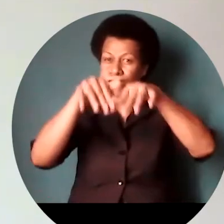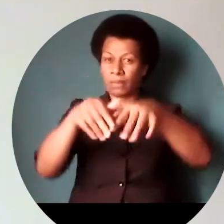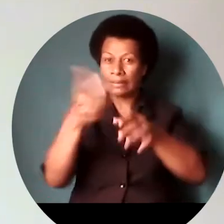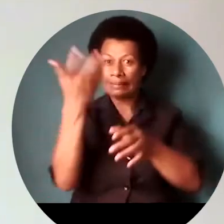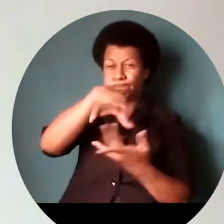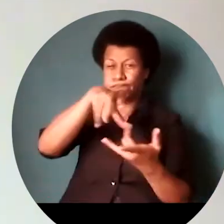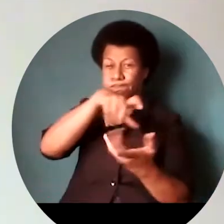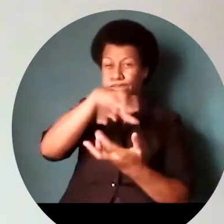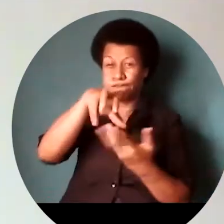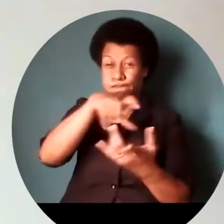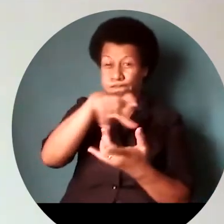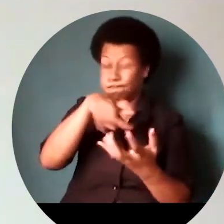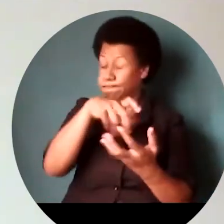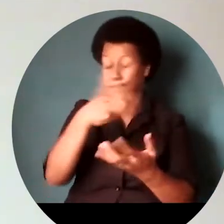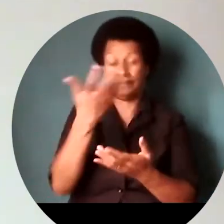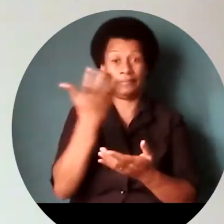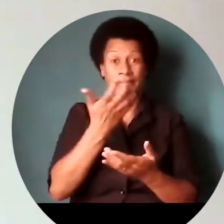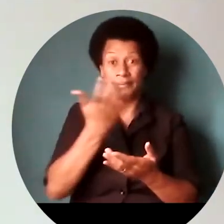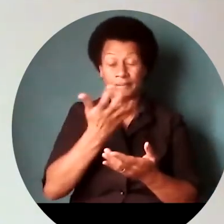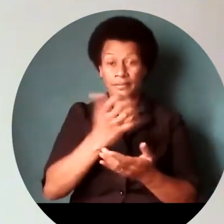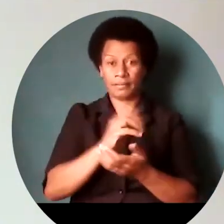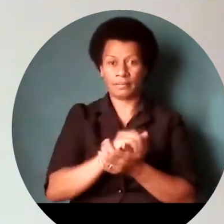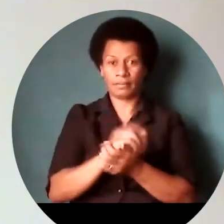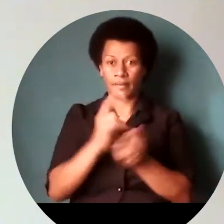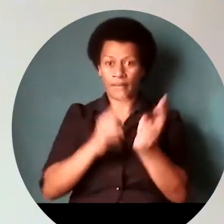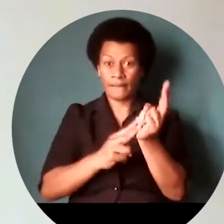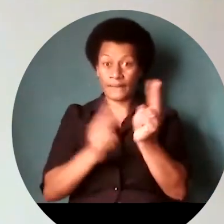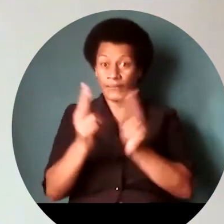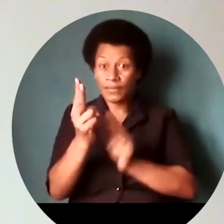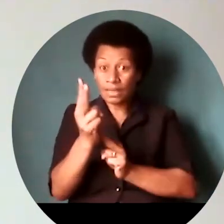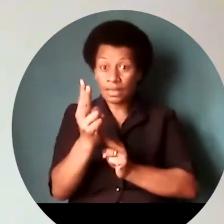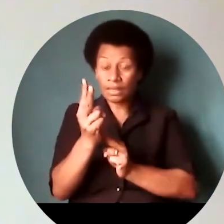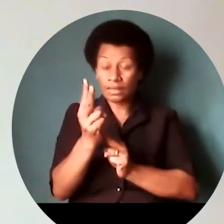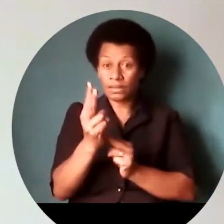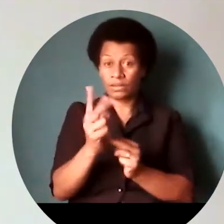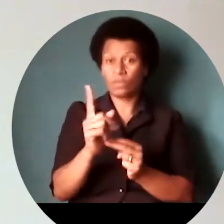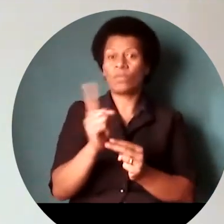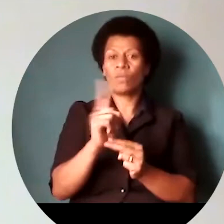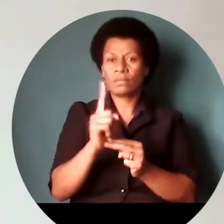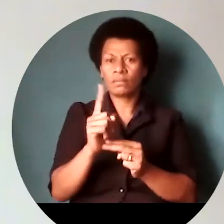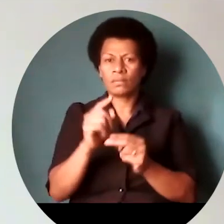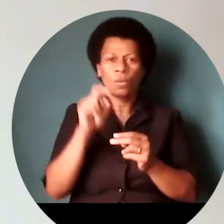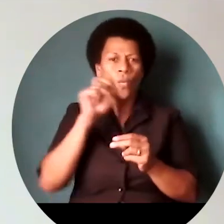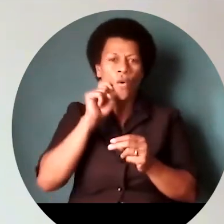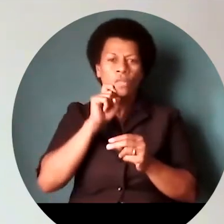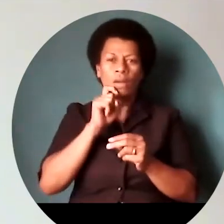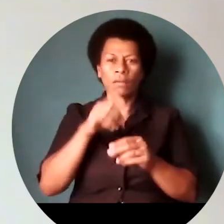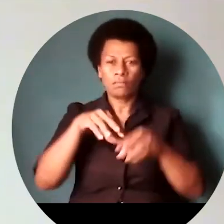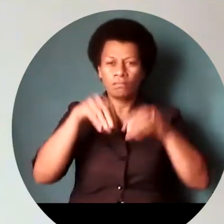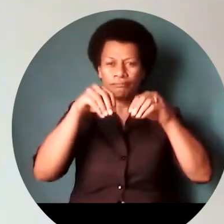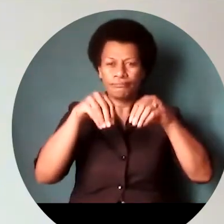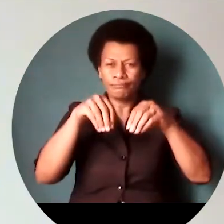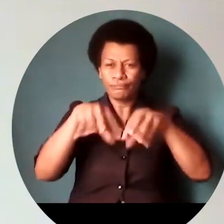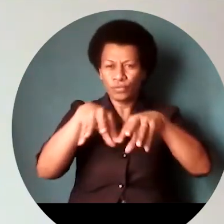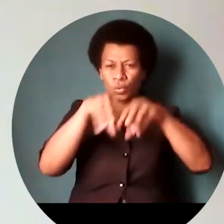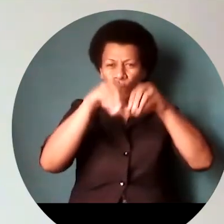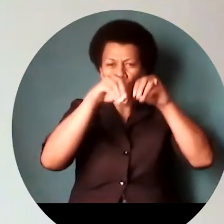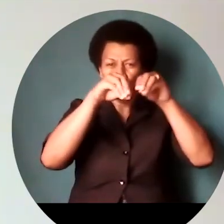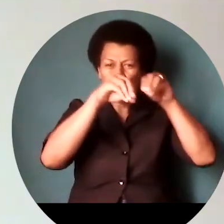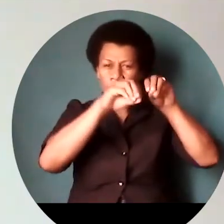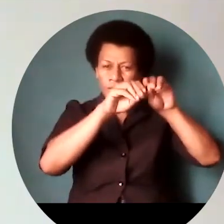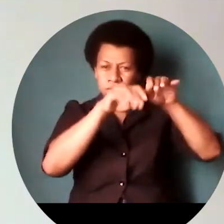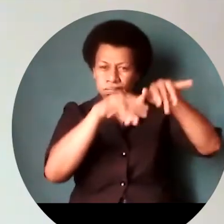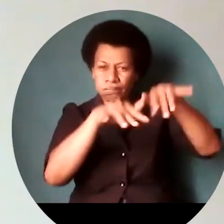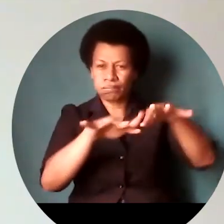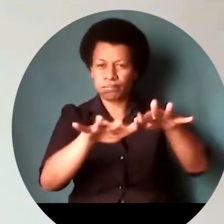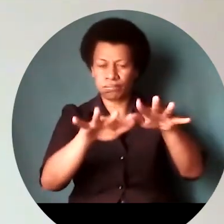villages. And our stakeholders include the villages of Nandaro, Fiji National